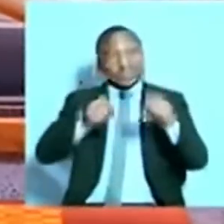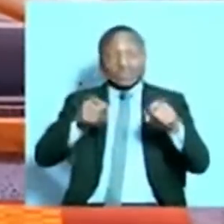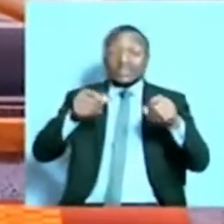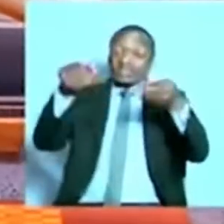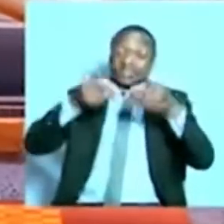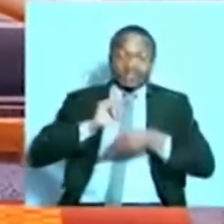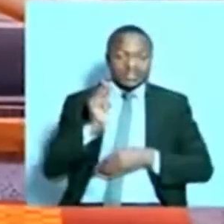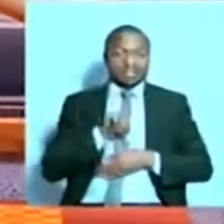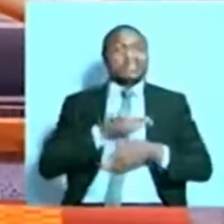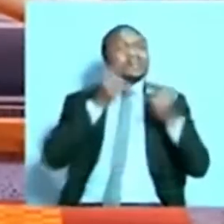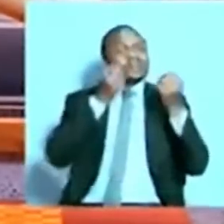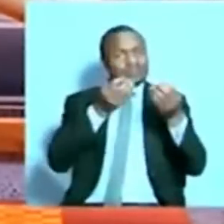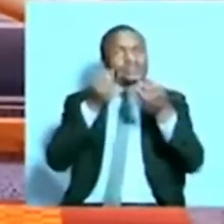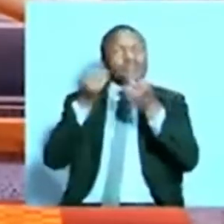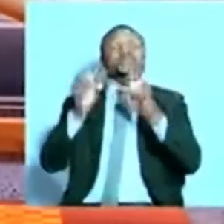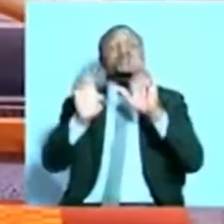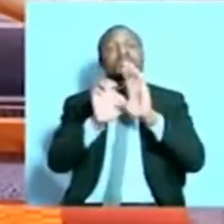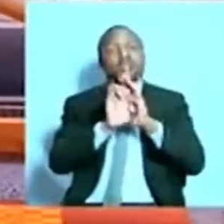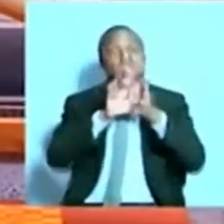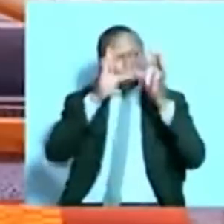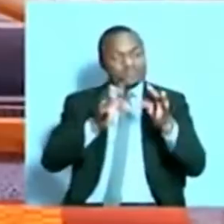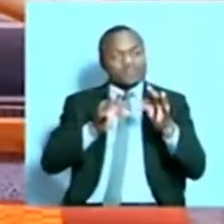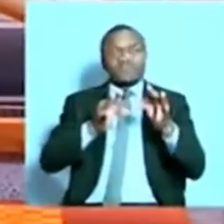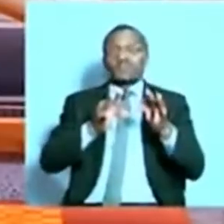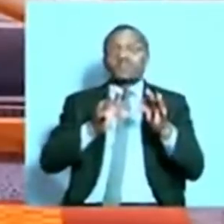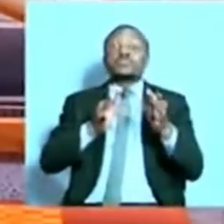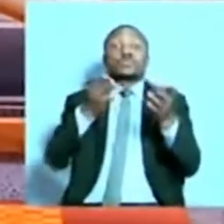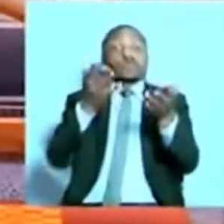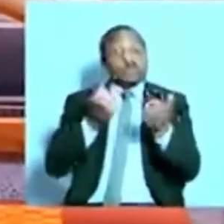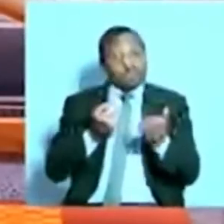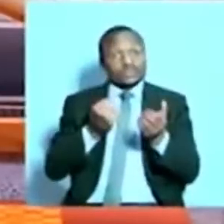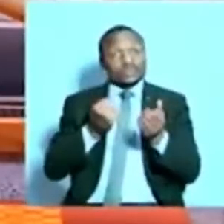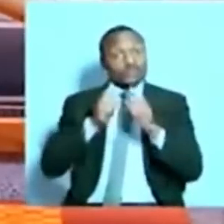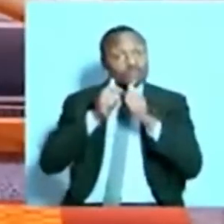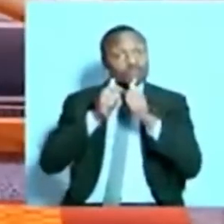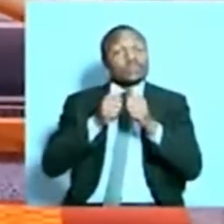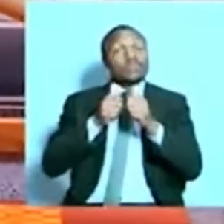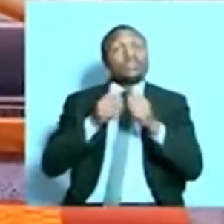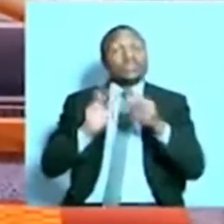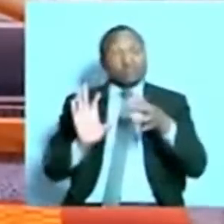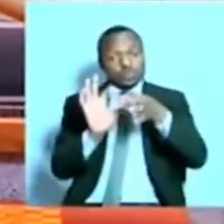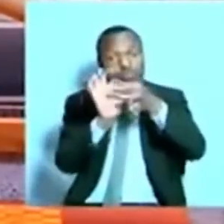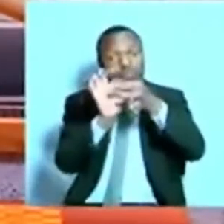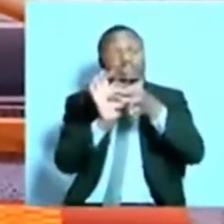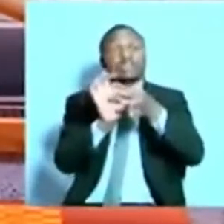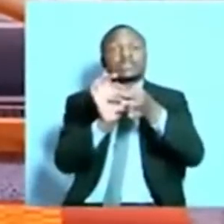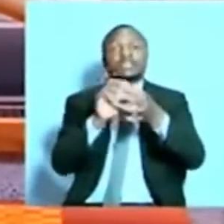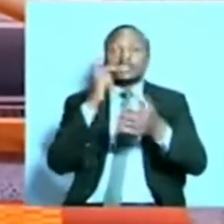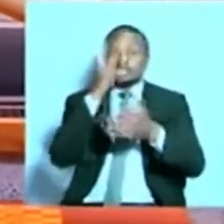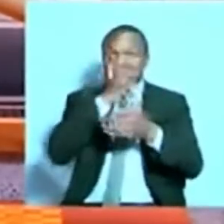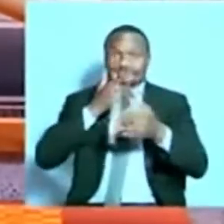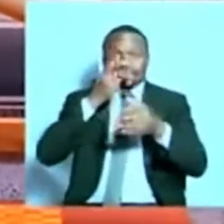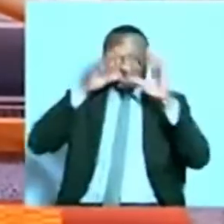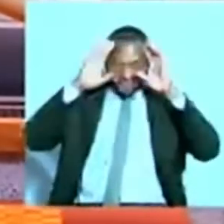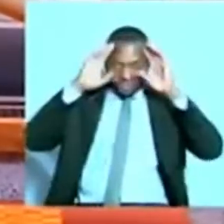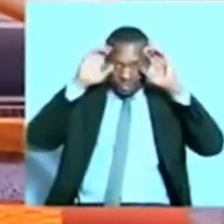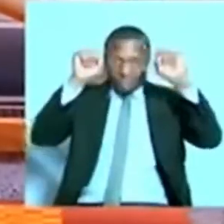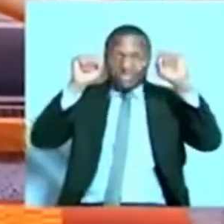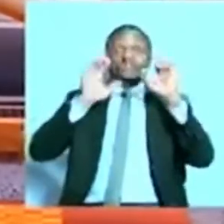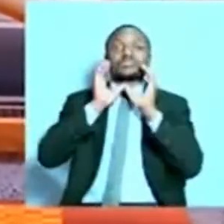as many examples if you feel like doing so, in line with the speech by the president for Mozambique.